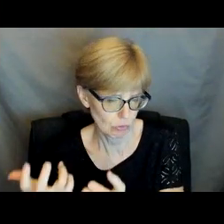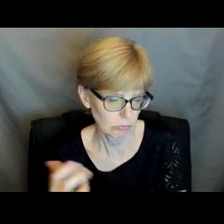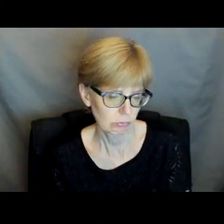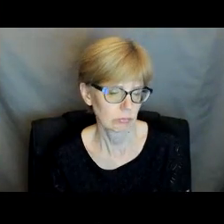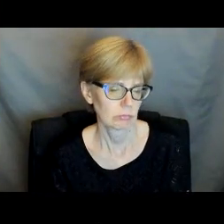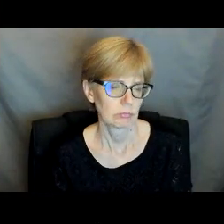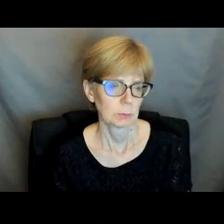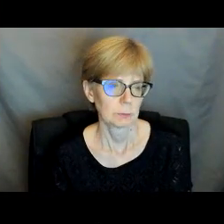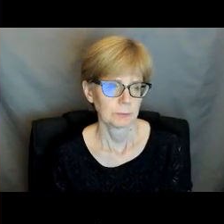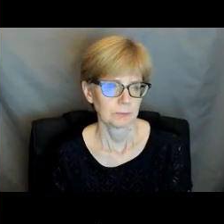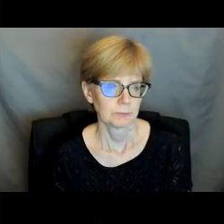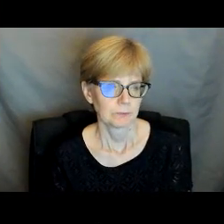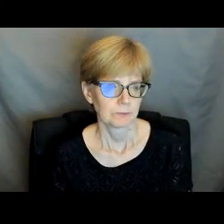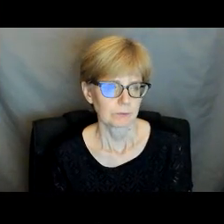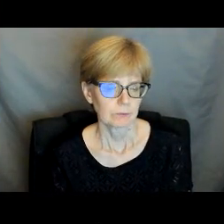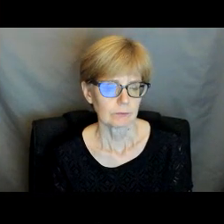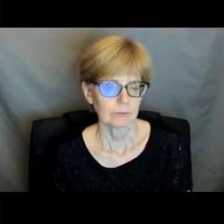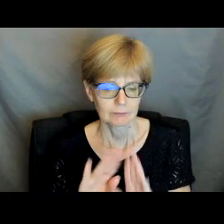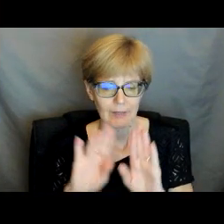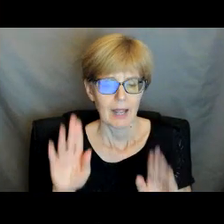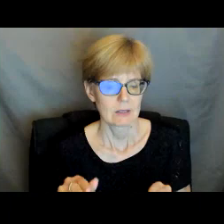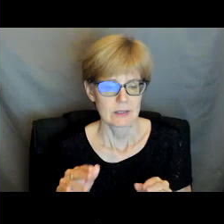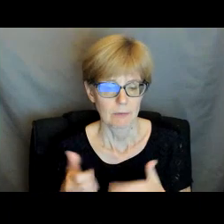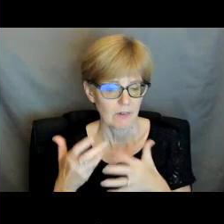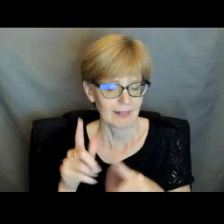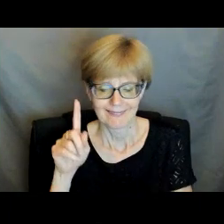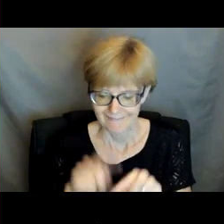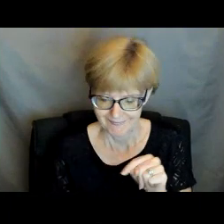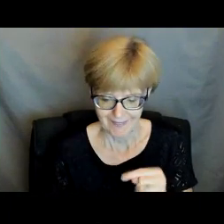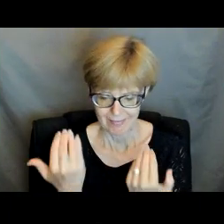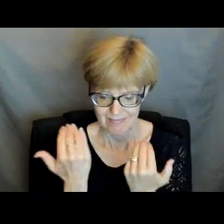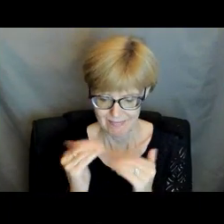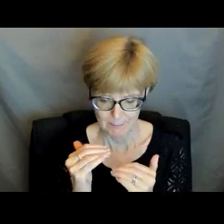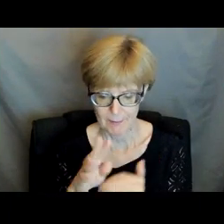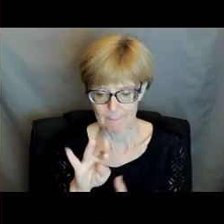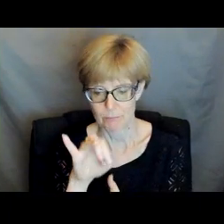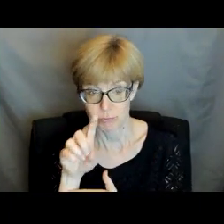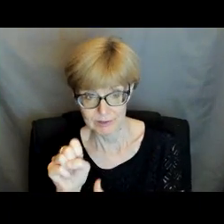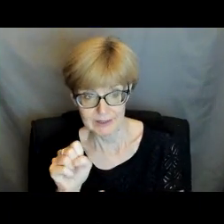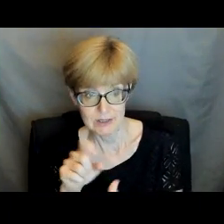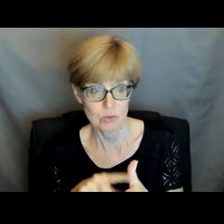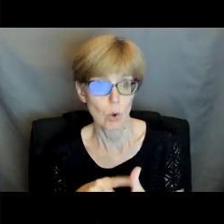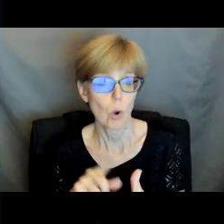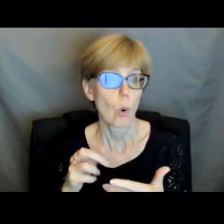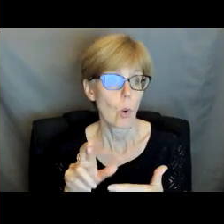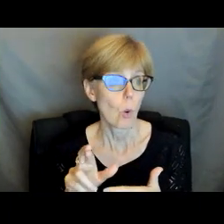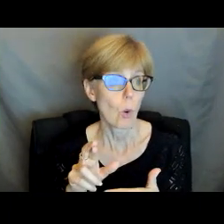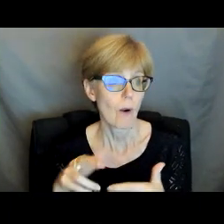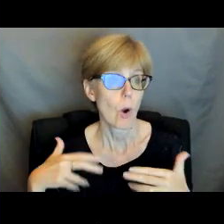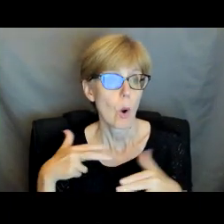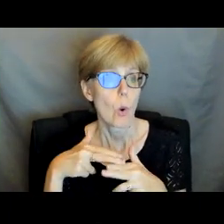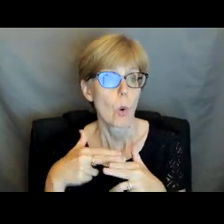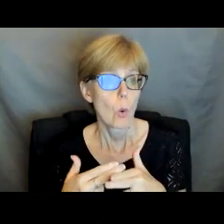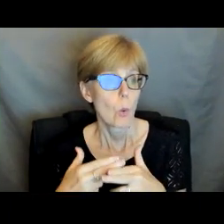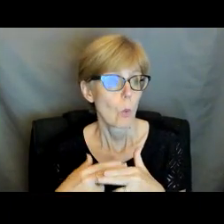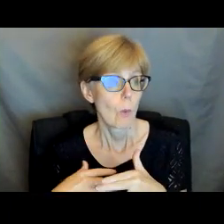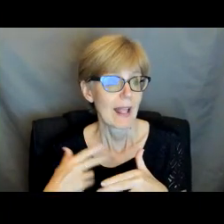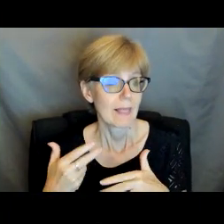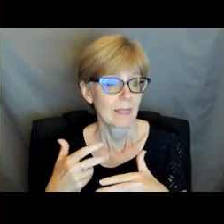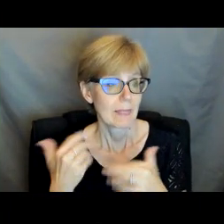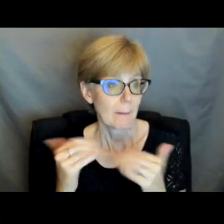A housing provider cannot put limits on breeds or impose weight limits on assistance animal requests. So even if a property has